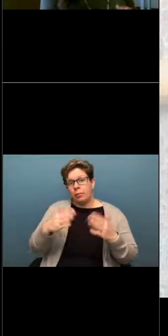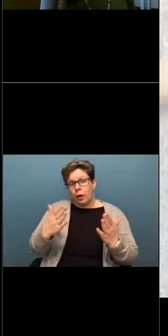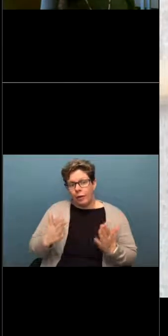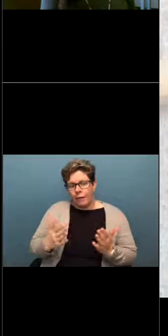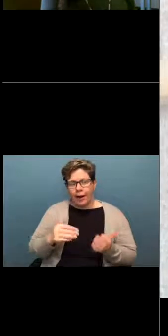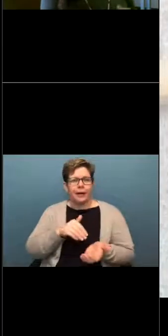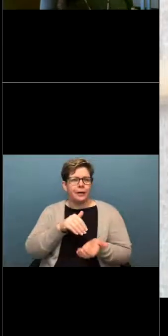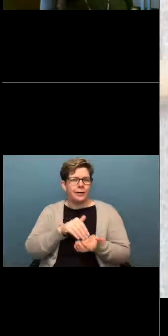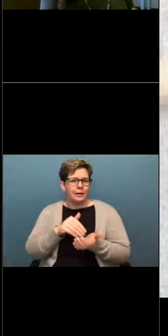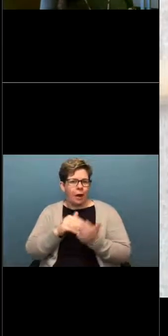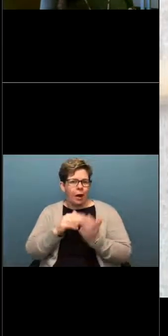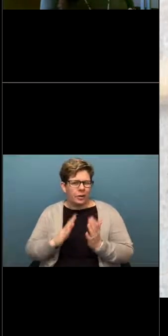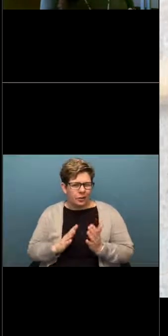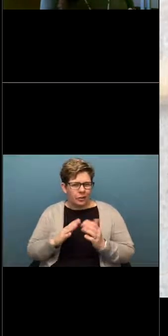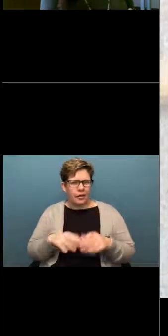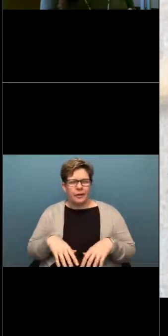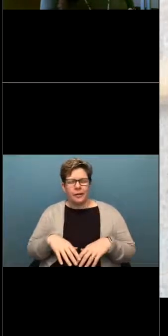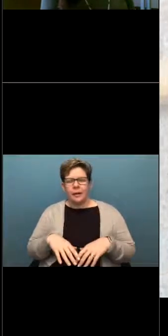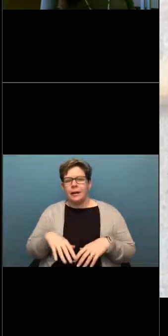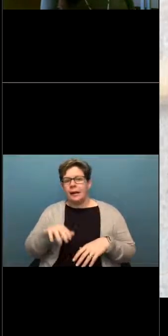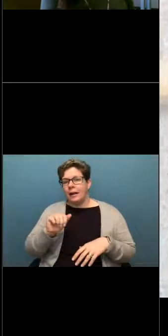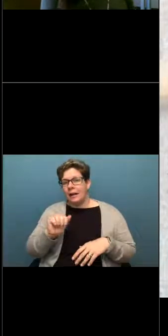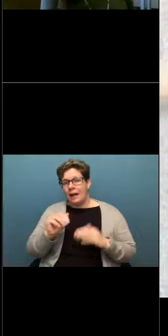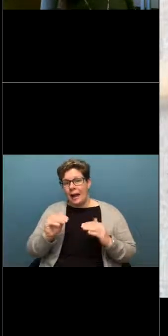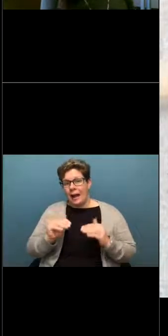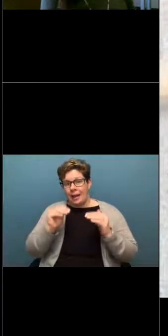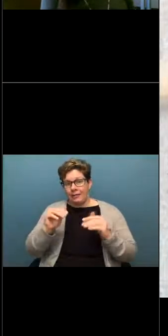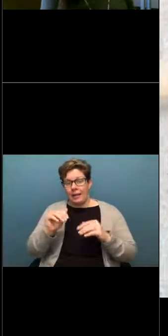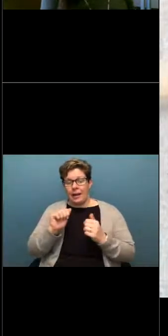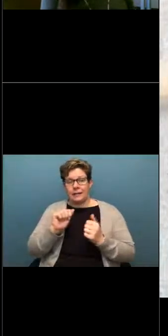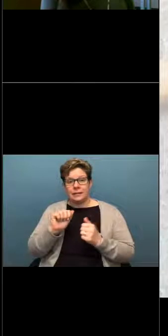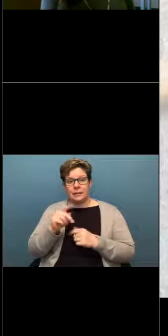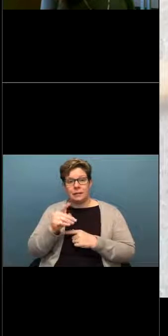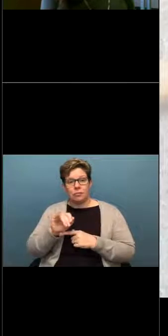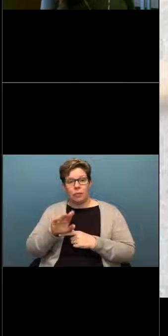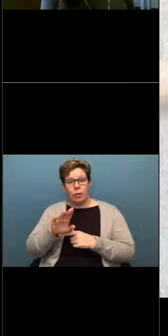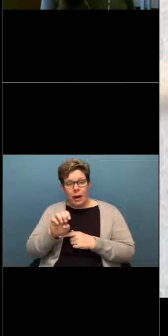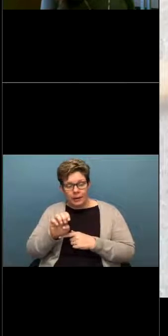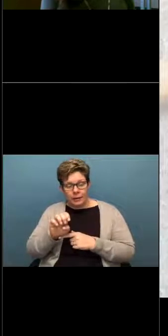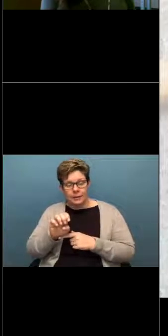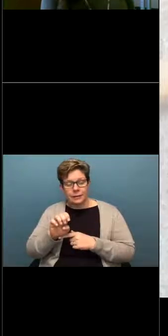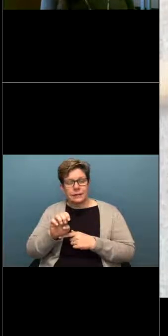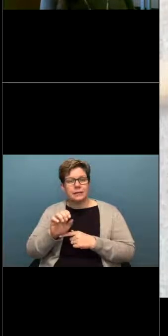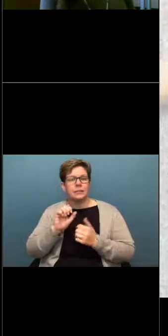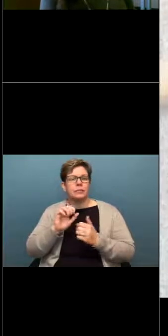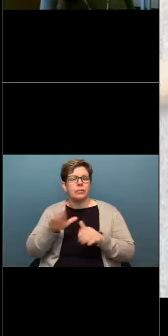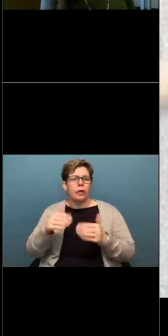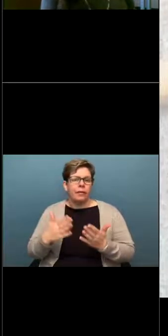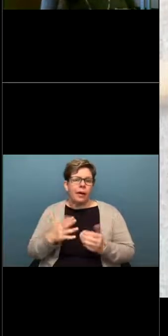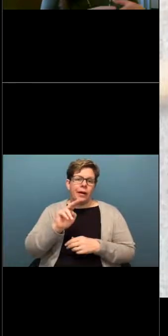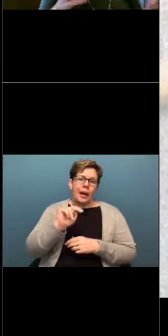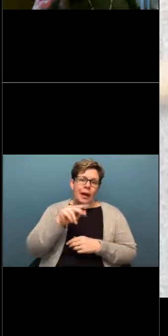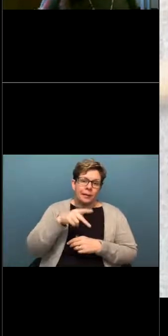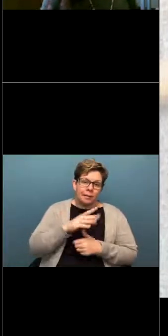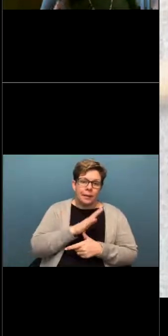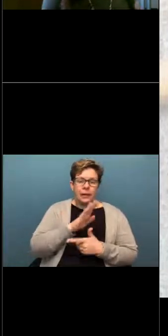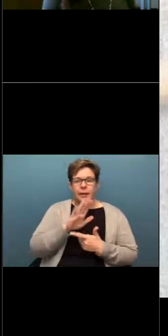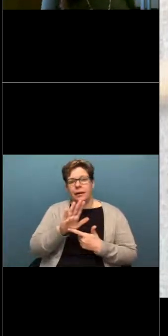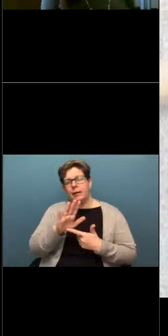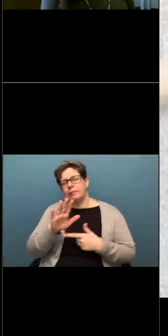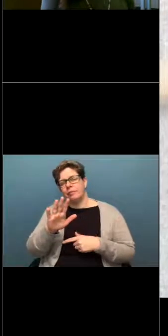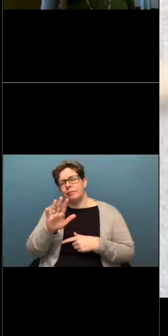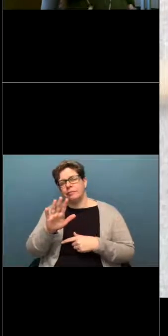doctor, advanced practice providers, including nurse practitioners and physician's assistants, including doctors, are all kind of